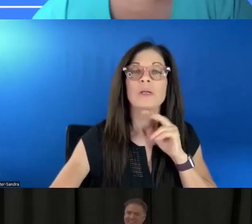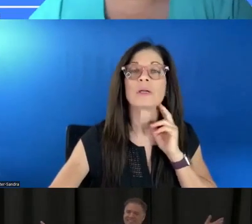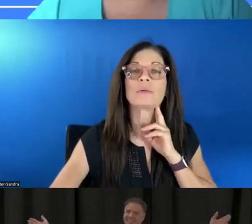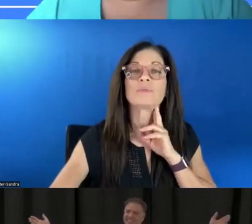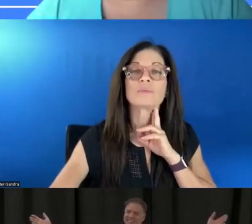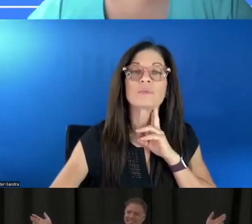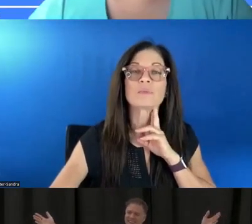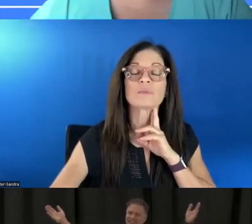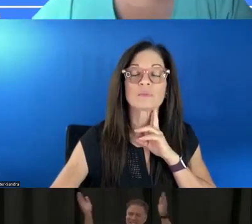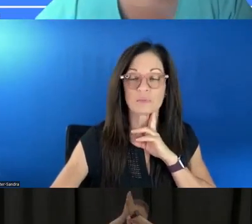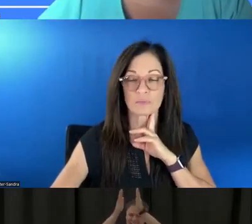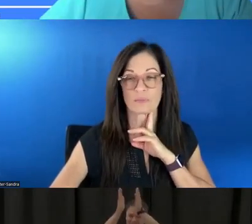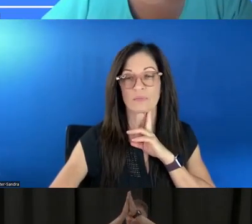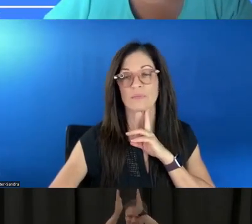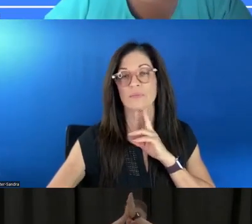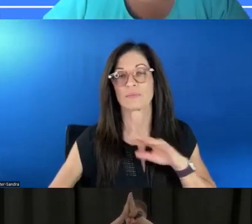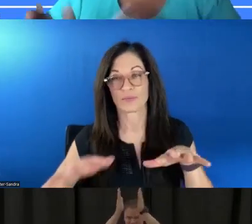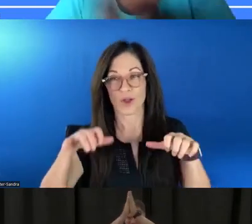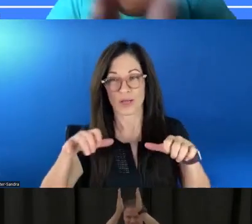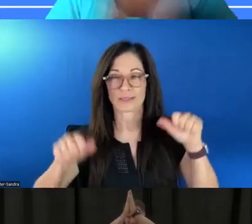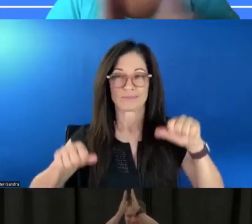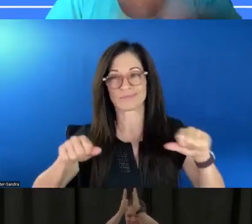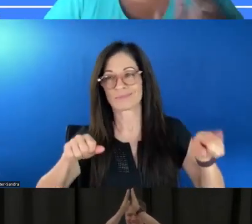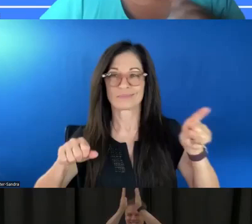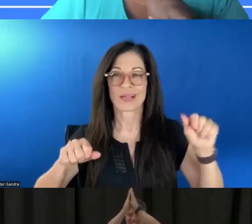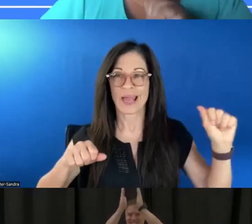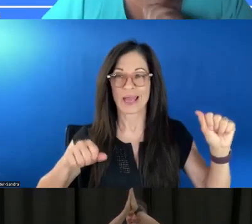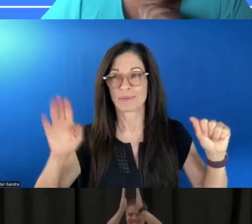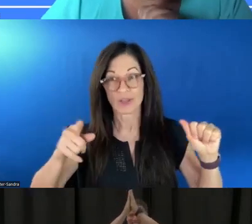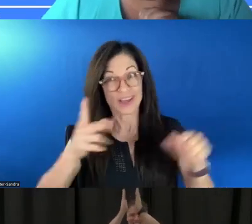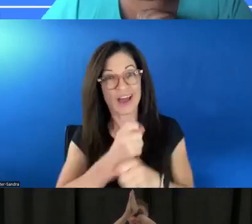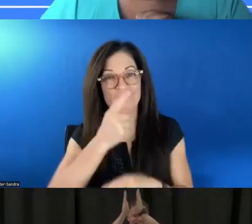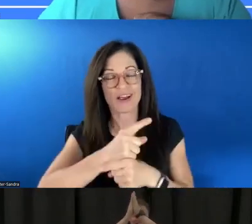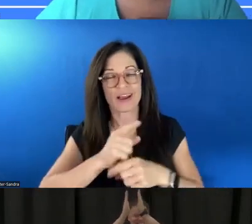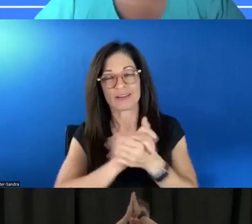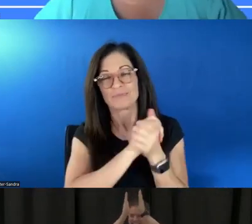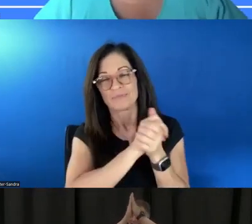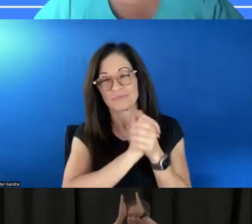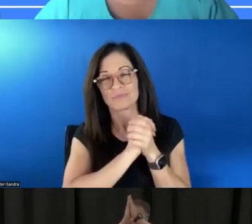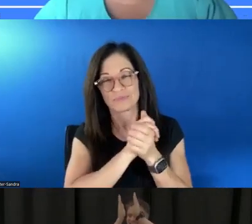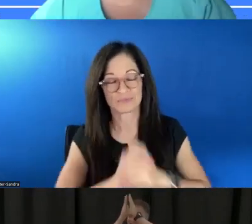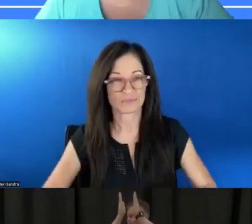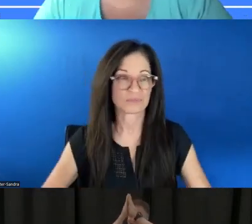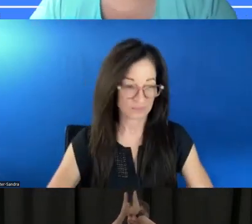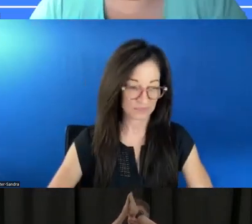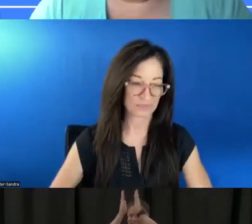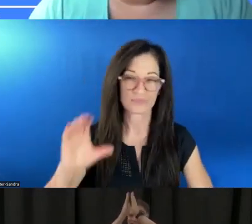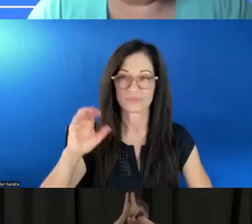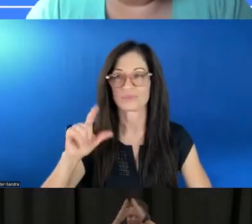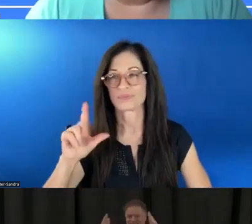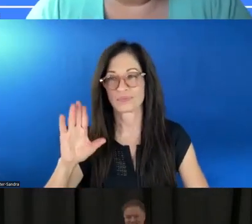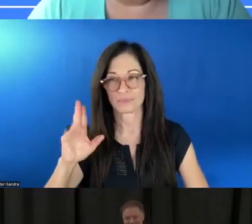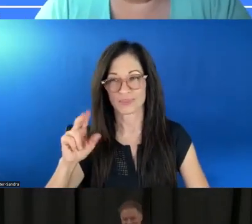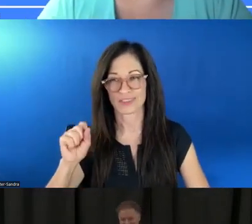Okay, the audience is split between A and B. You guys got it. Congratulations. Columbus was